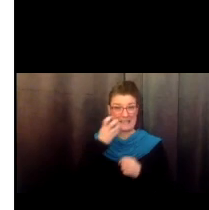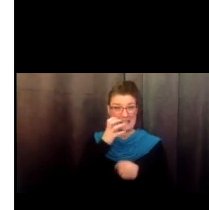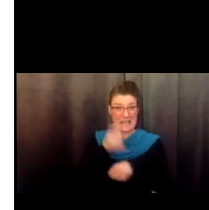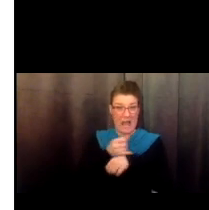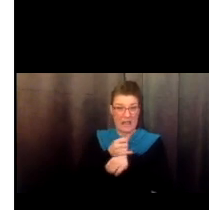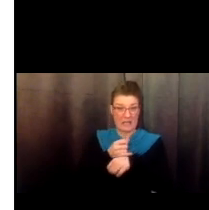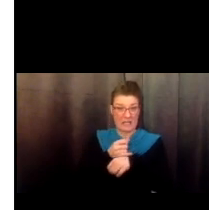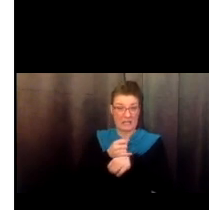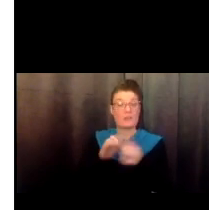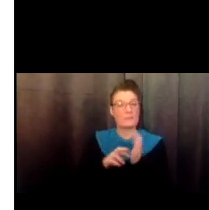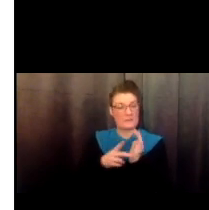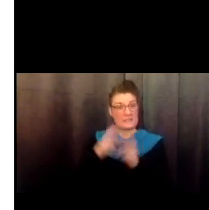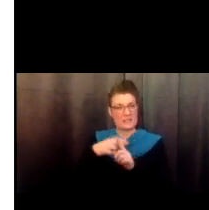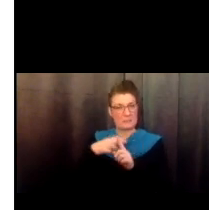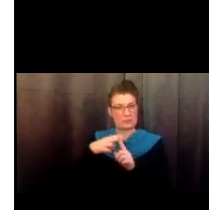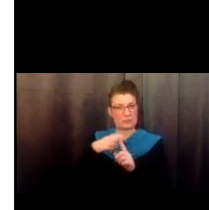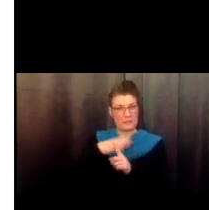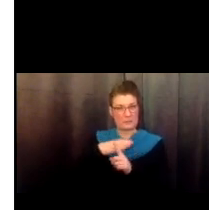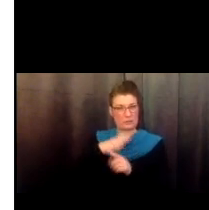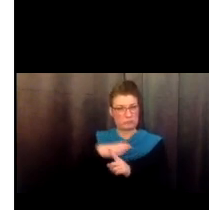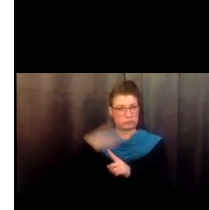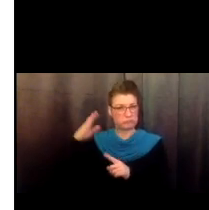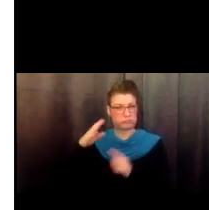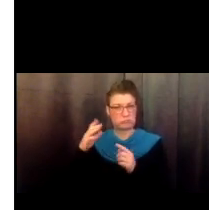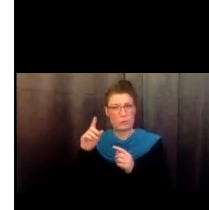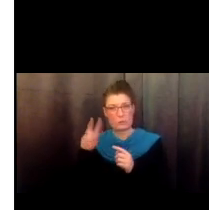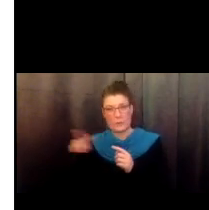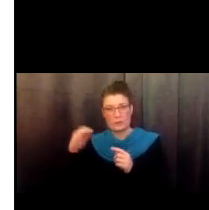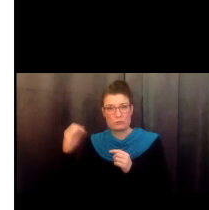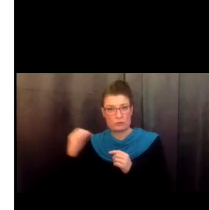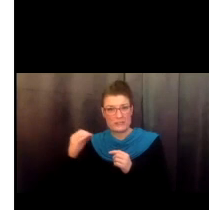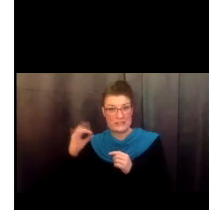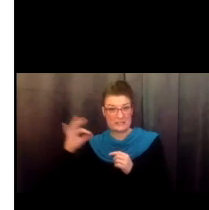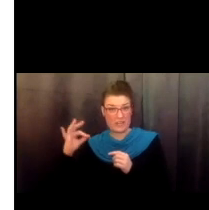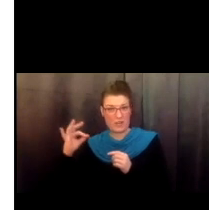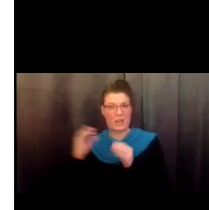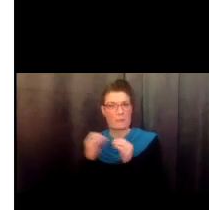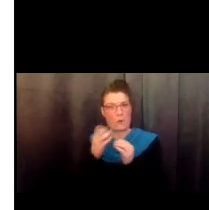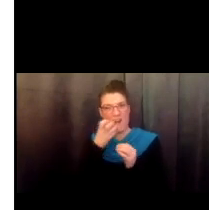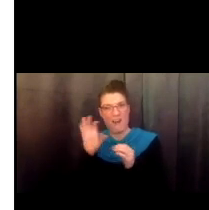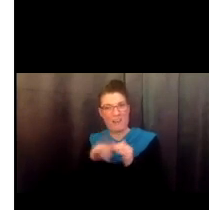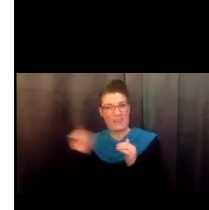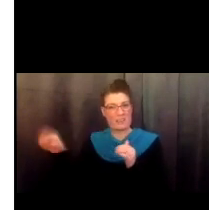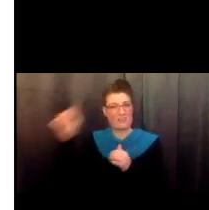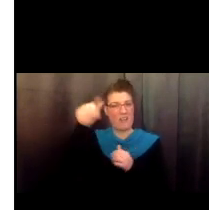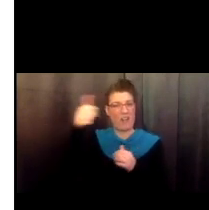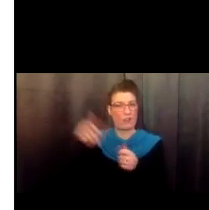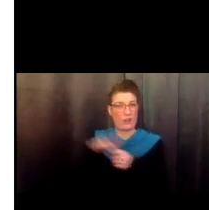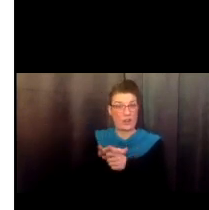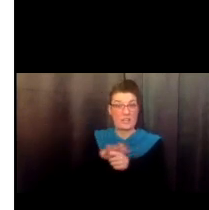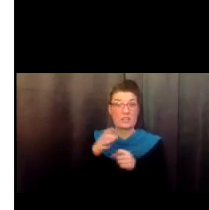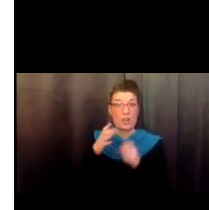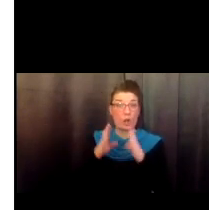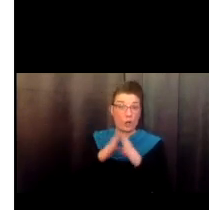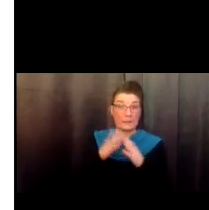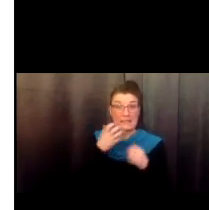be about 22 degrees Fahrenheit warmer than other areas. And an urban heat island is an area